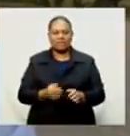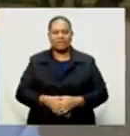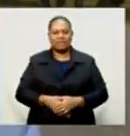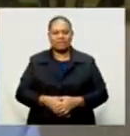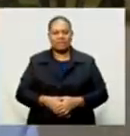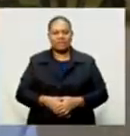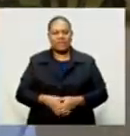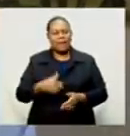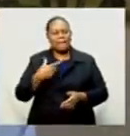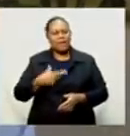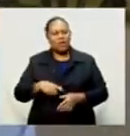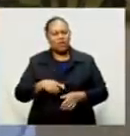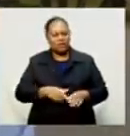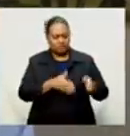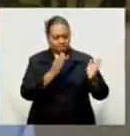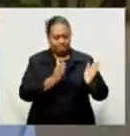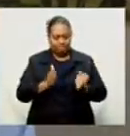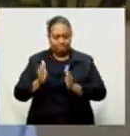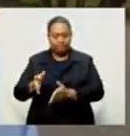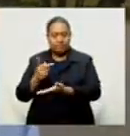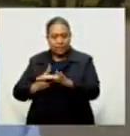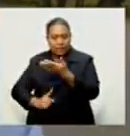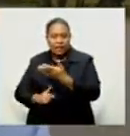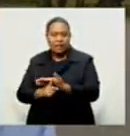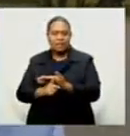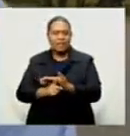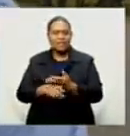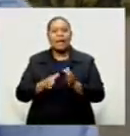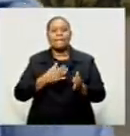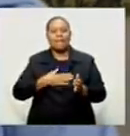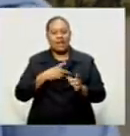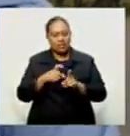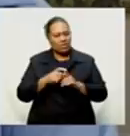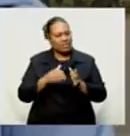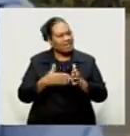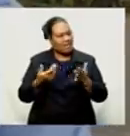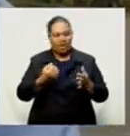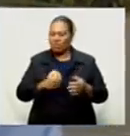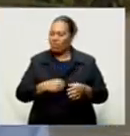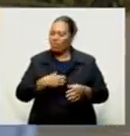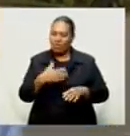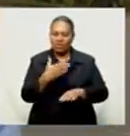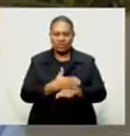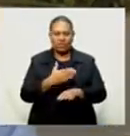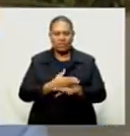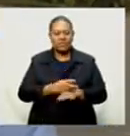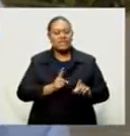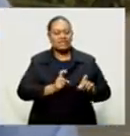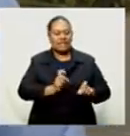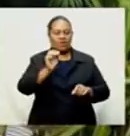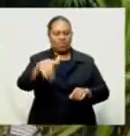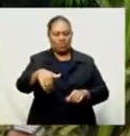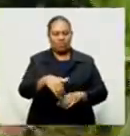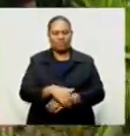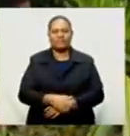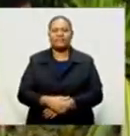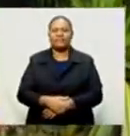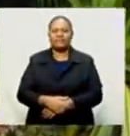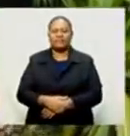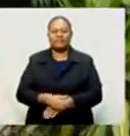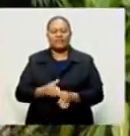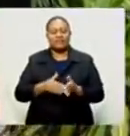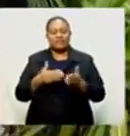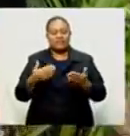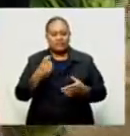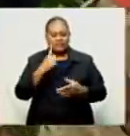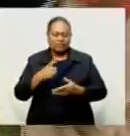Because of the containment areas, my daughter is now unemployed. She was a resort worker, however now she stays at home. Worthy Works plans